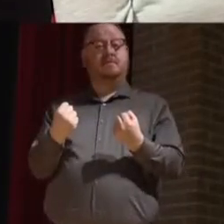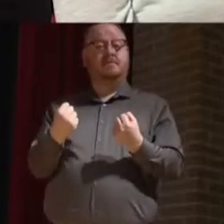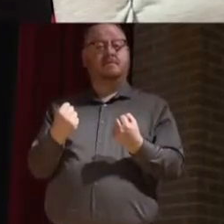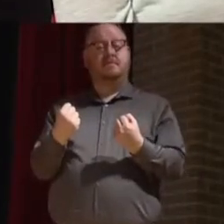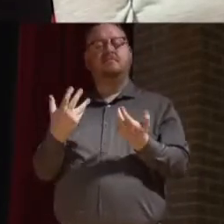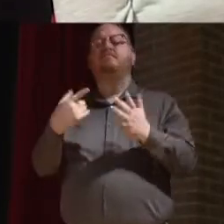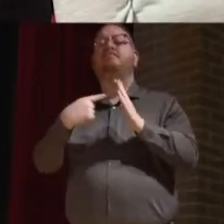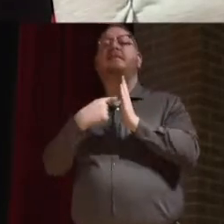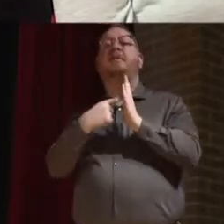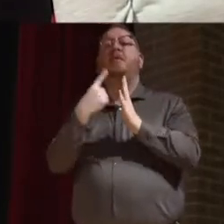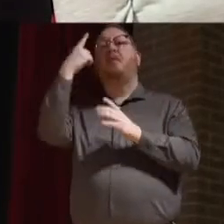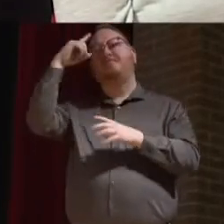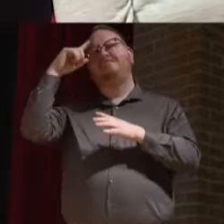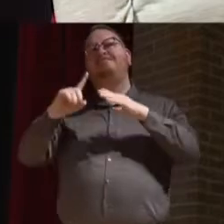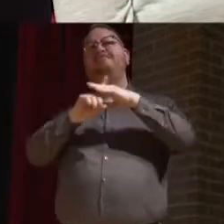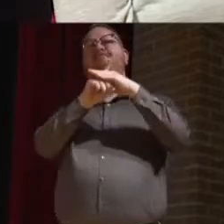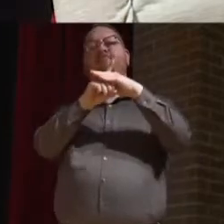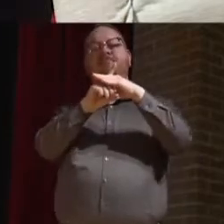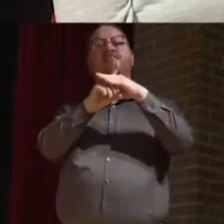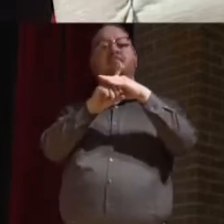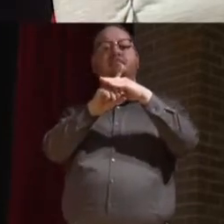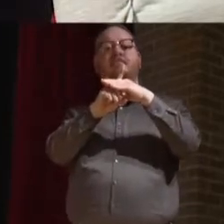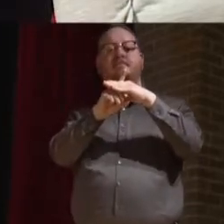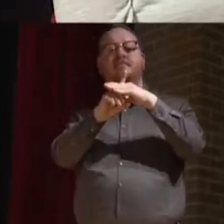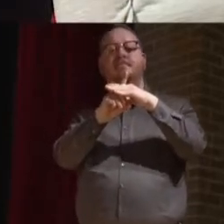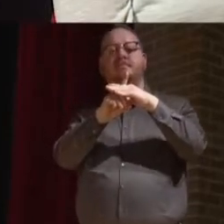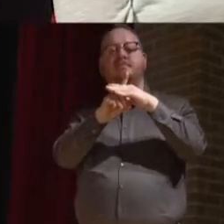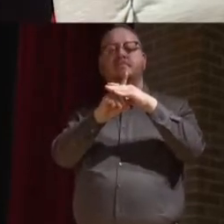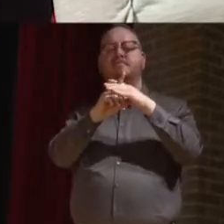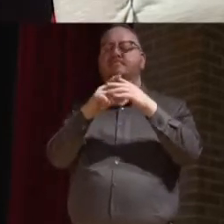that came to my mind is to have,